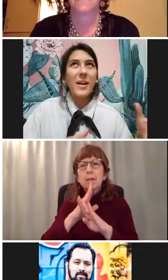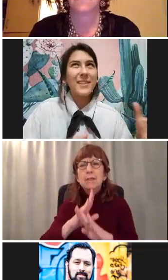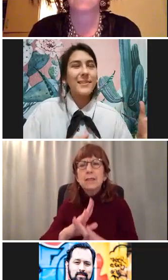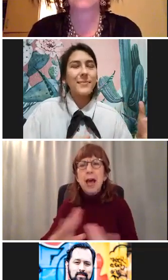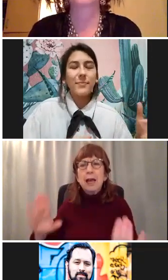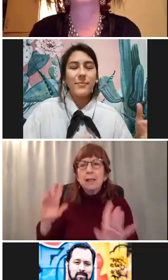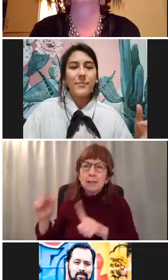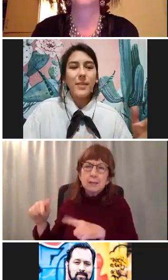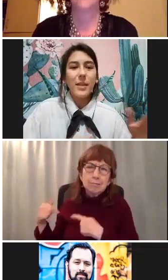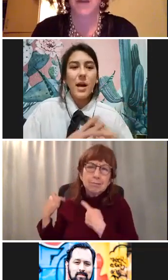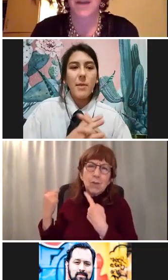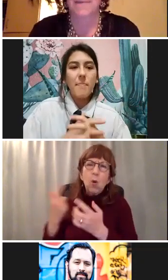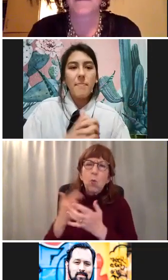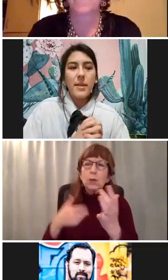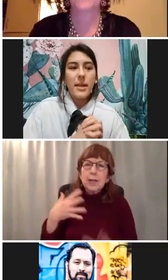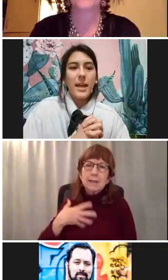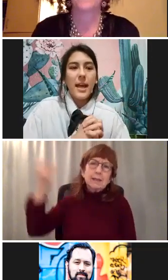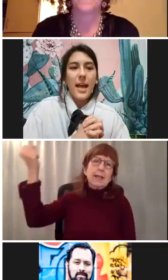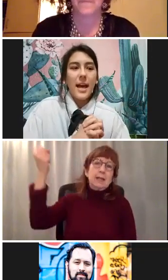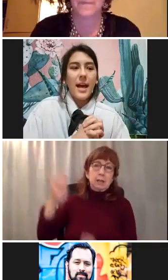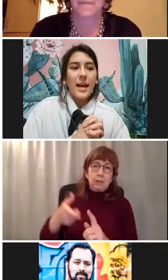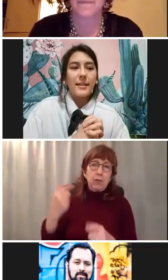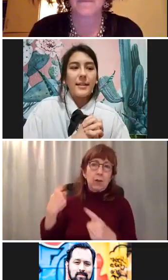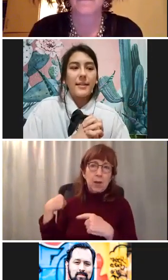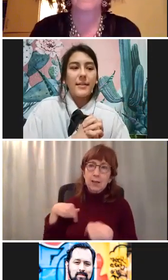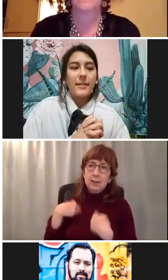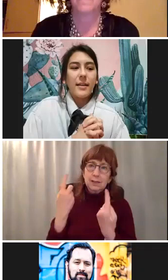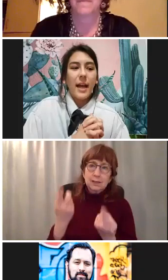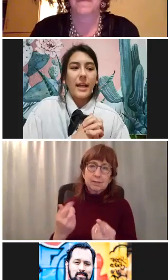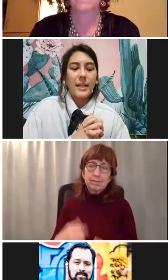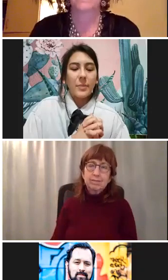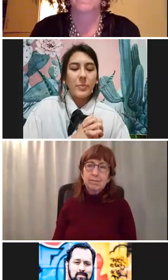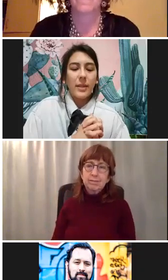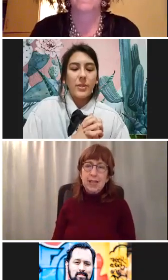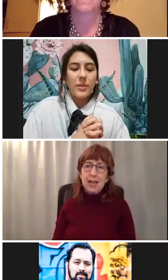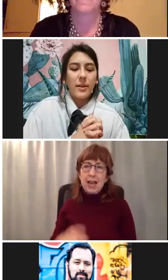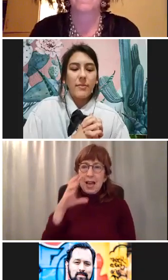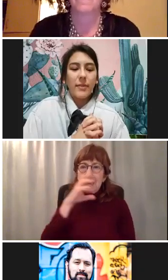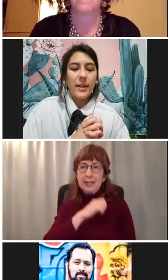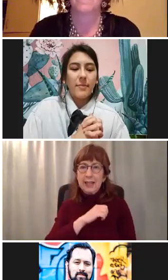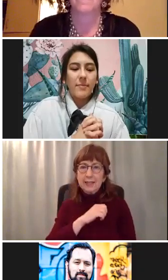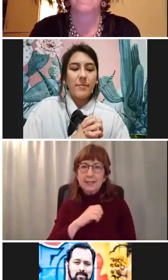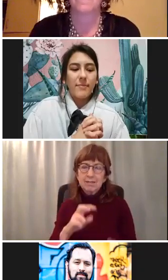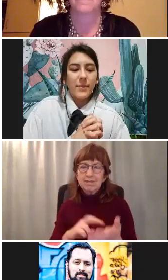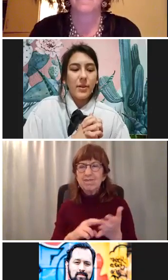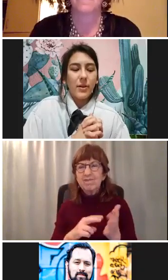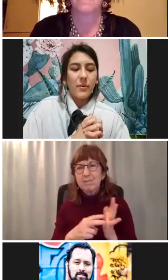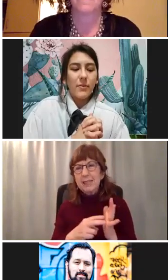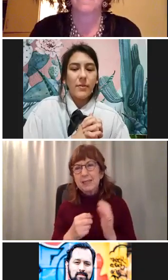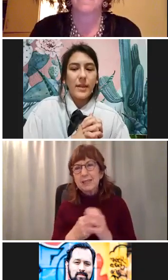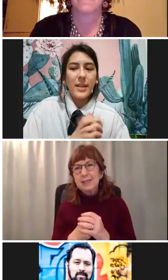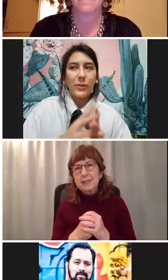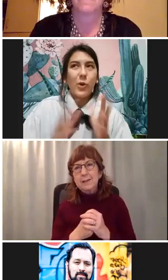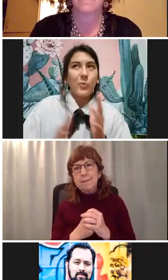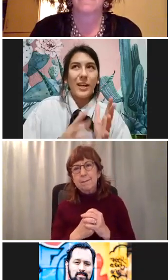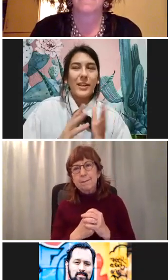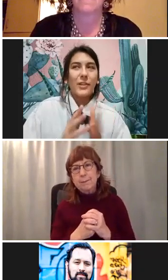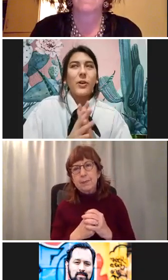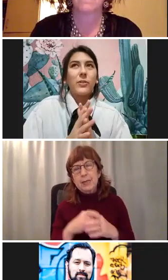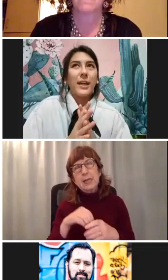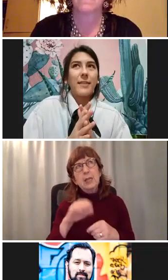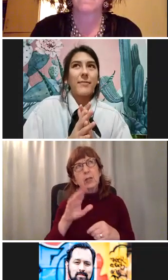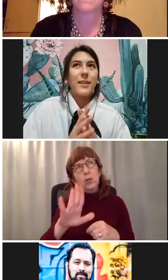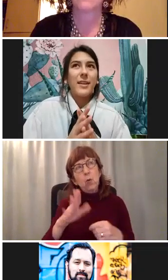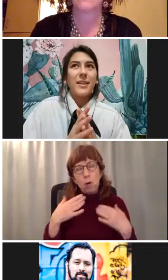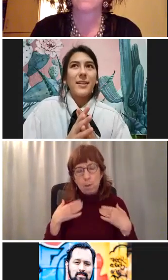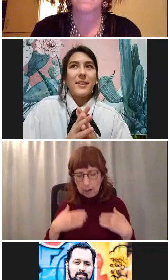robbed from us. And I guess implications of like you know, in your own body, in your